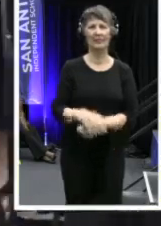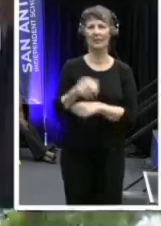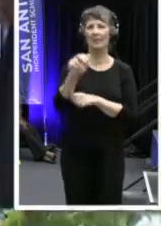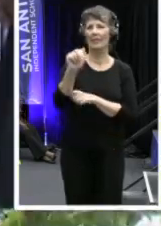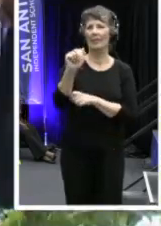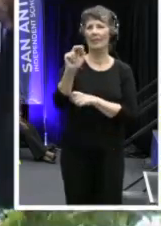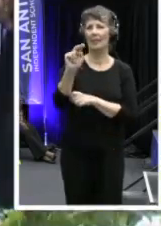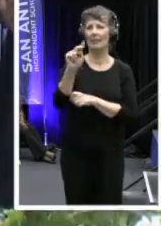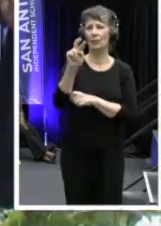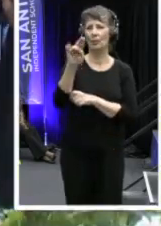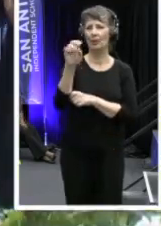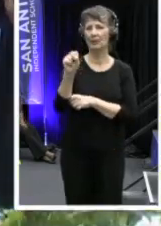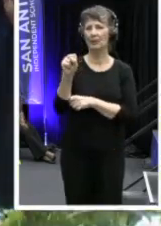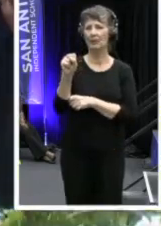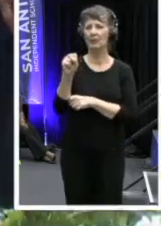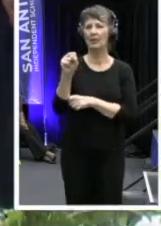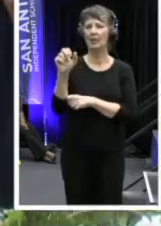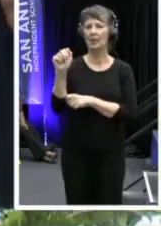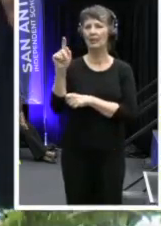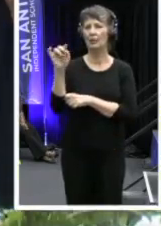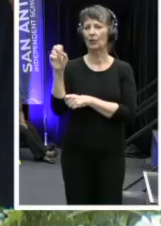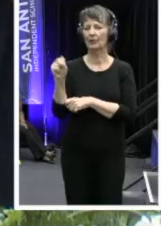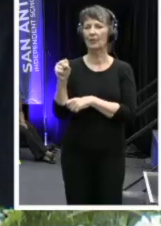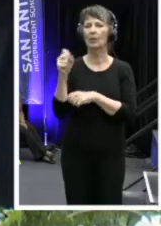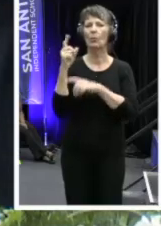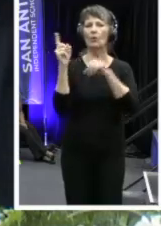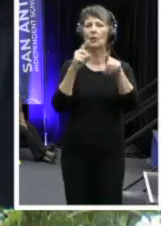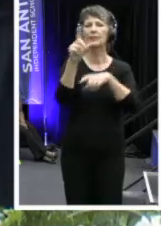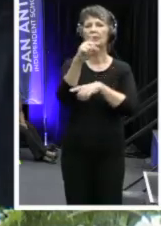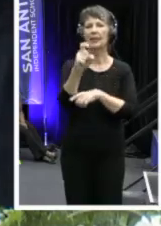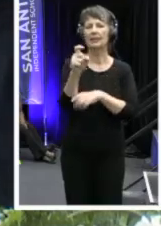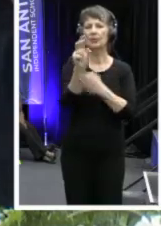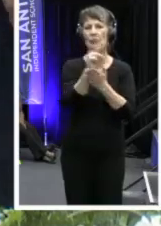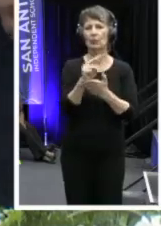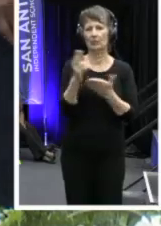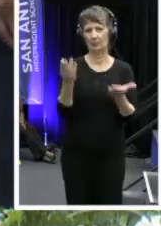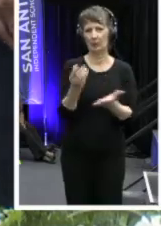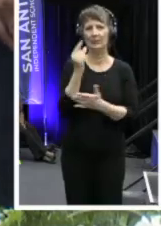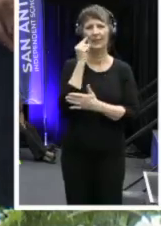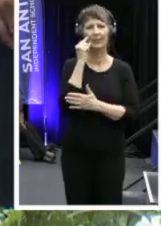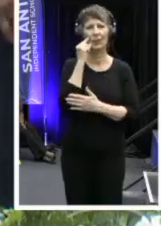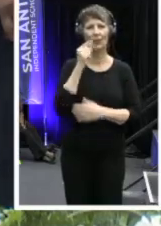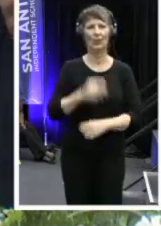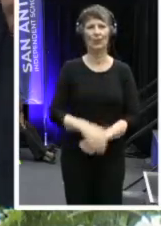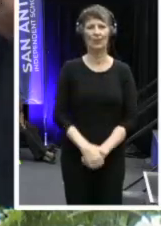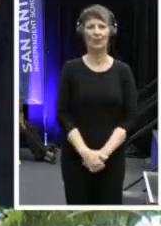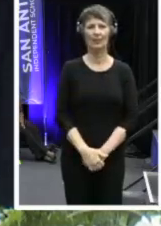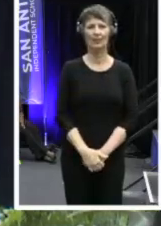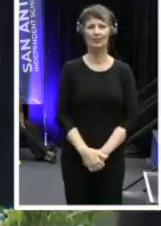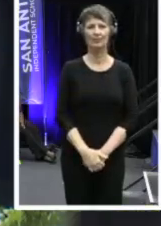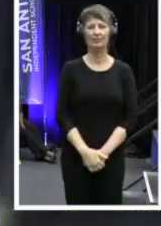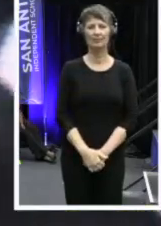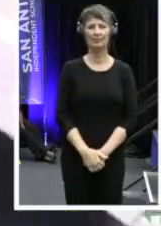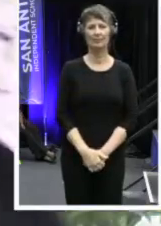Andres Escamilla will be attending Texas A&M University at San Antonio.